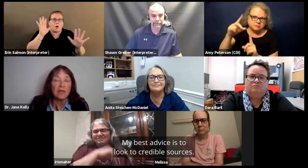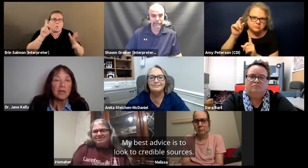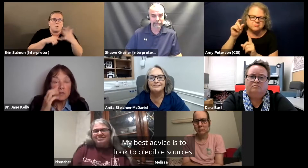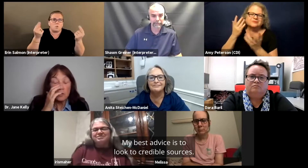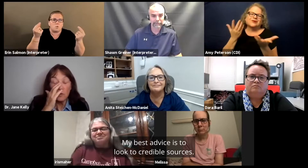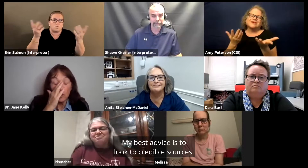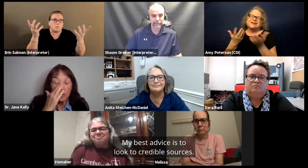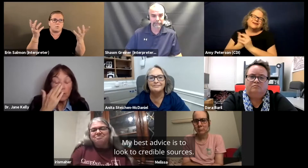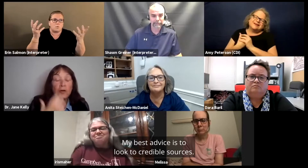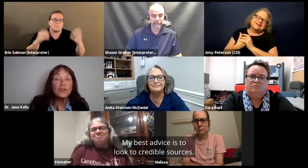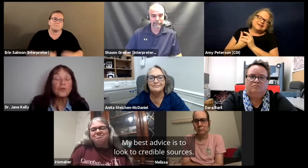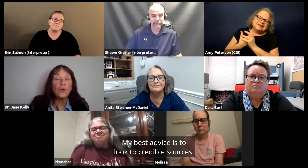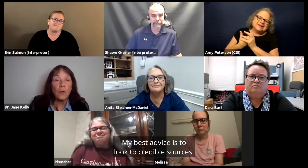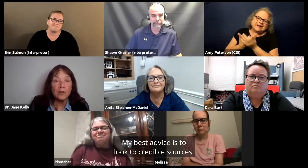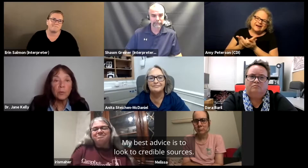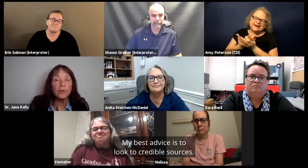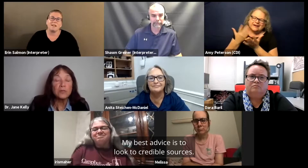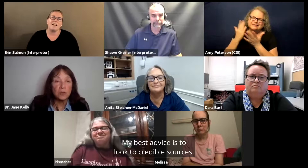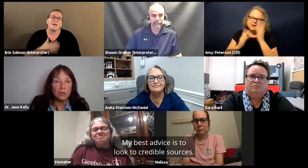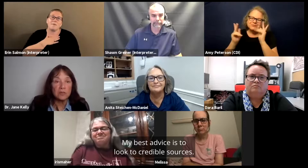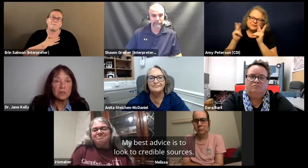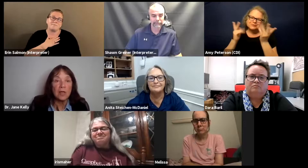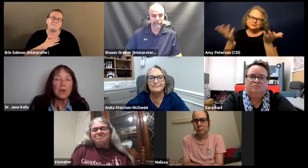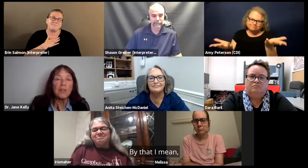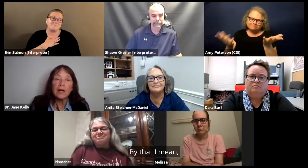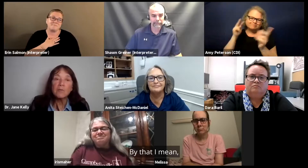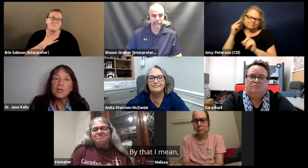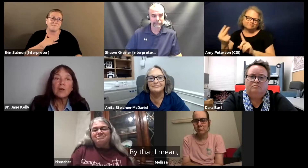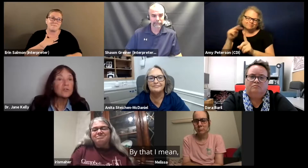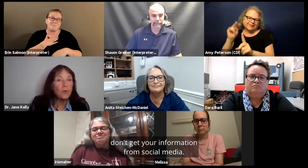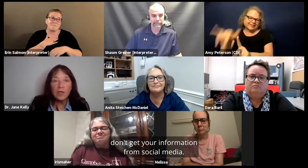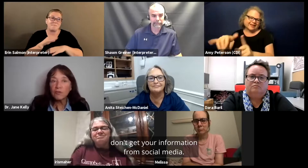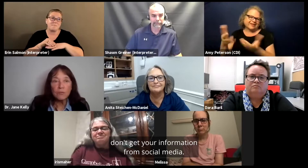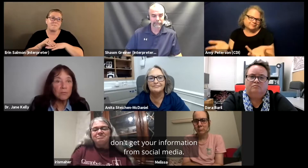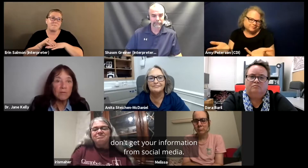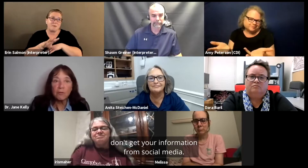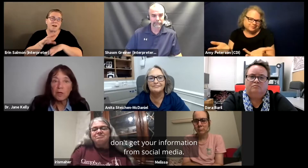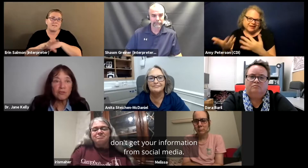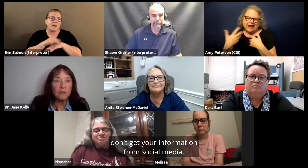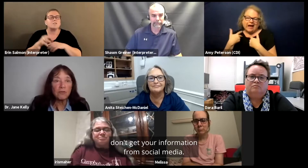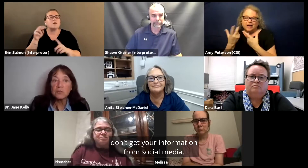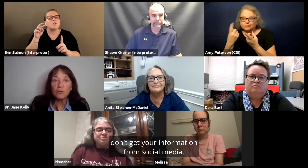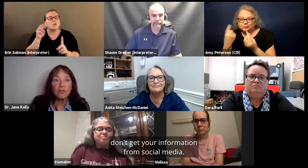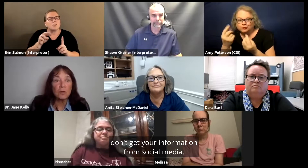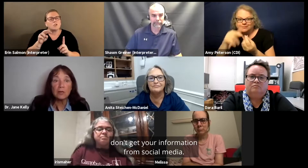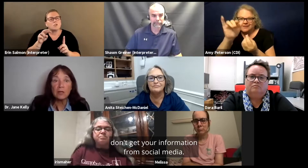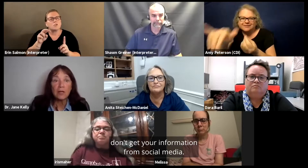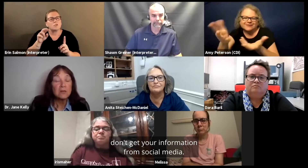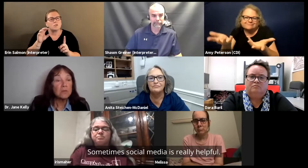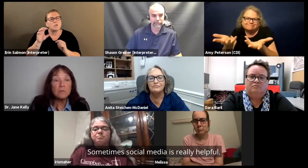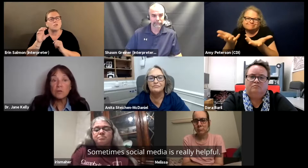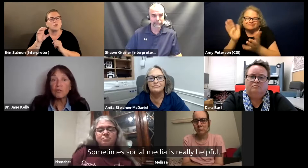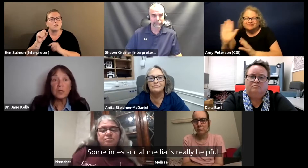advice is to look to credible sources. By that, I mean, don't get your information from social